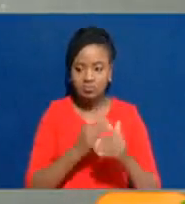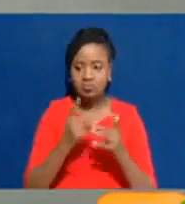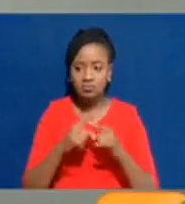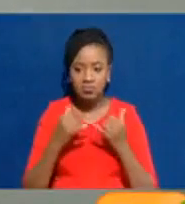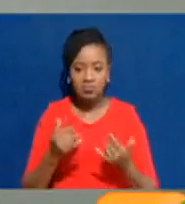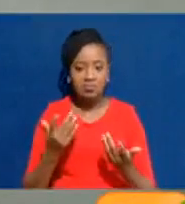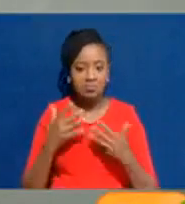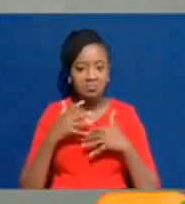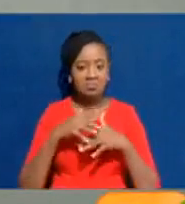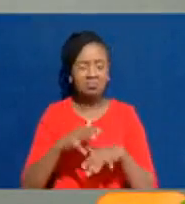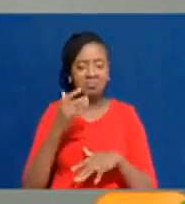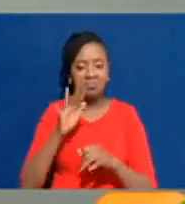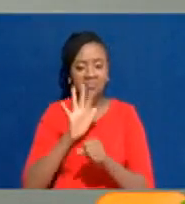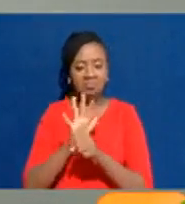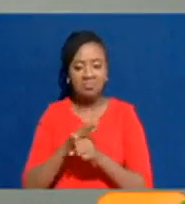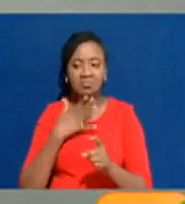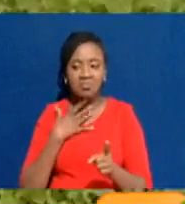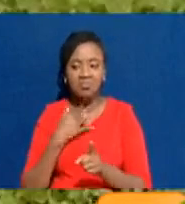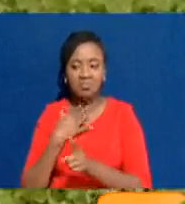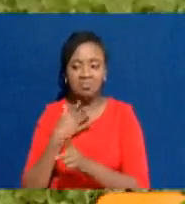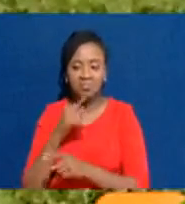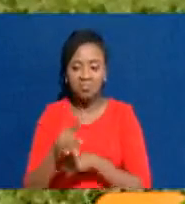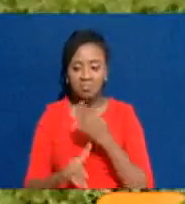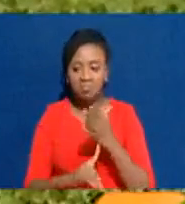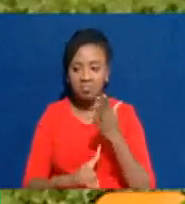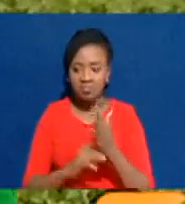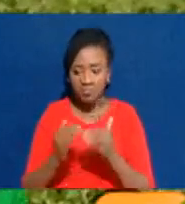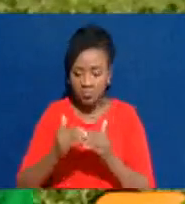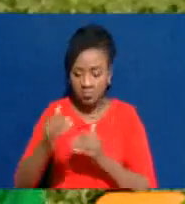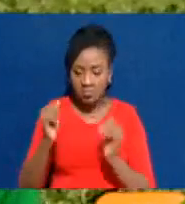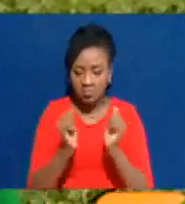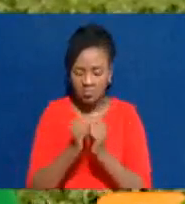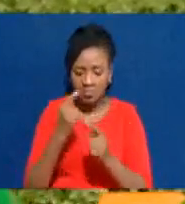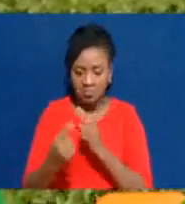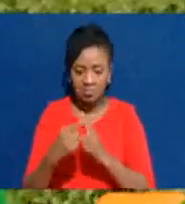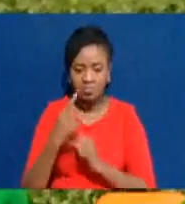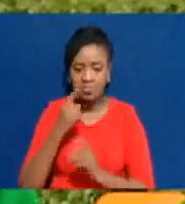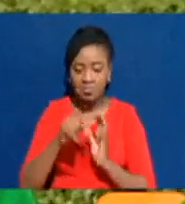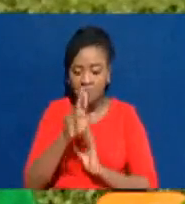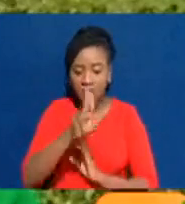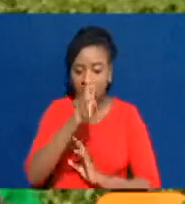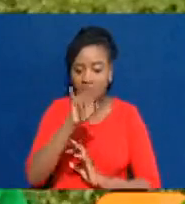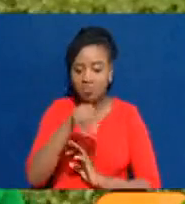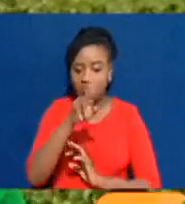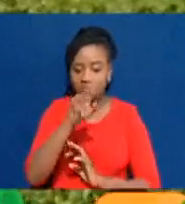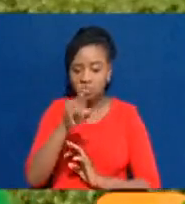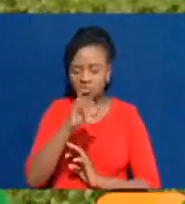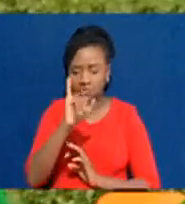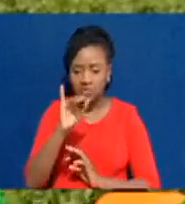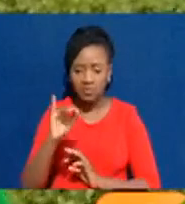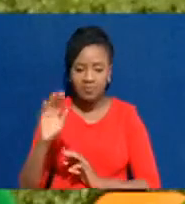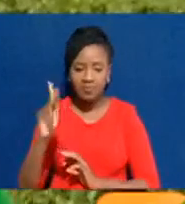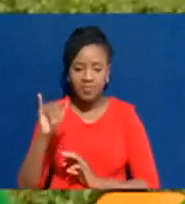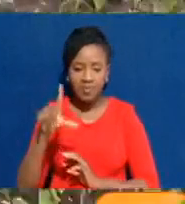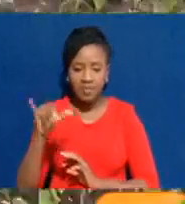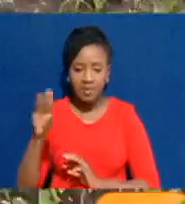with increased uptake of the technology among farmers. 10 years from now, we are seeing Ujuzi Kilimo doing soil tests for